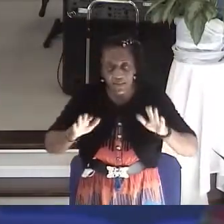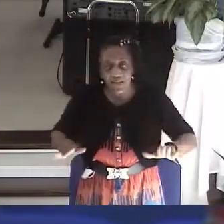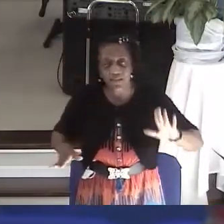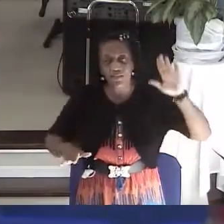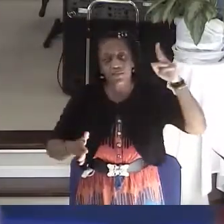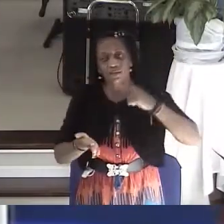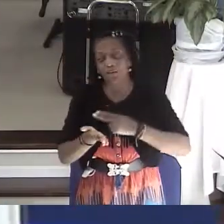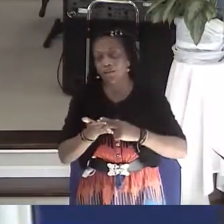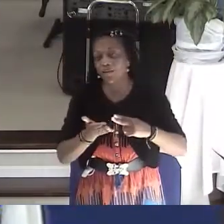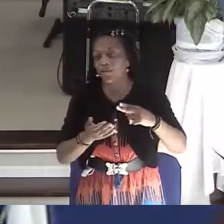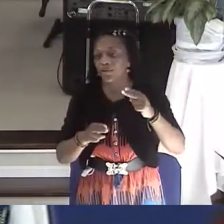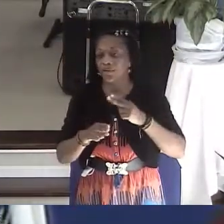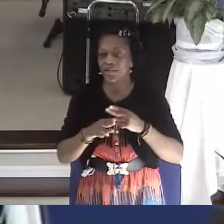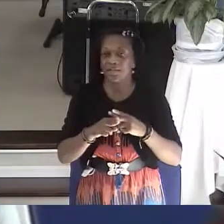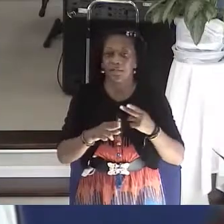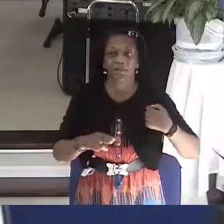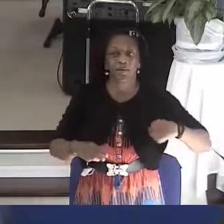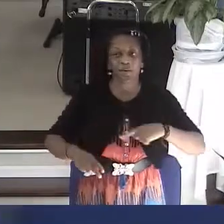We worship you, Lord.